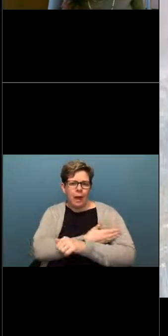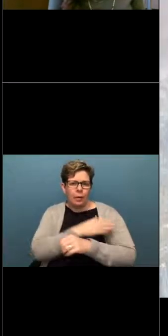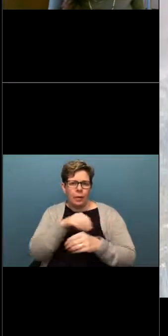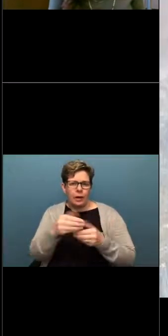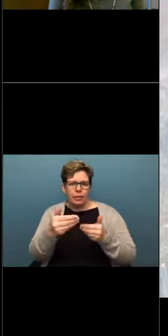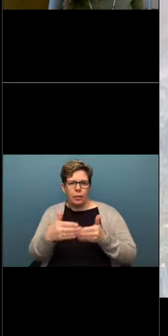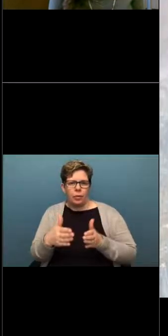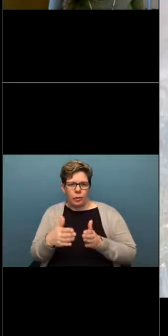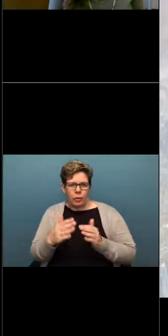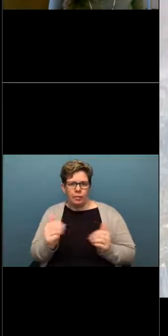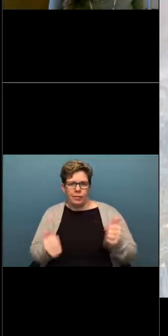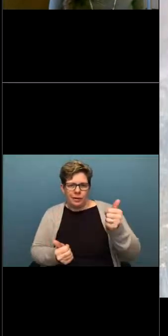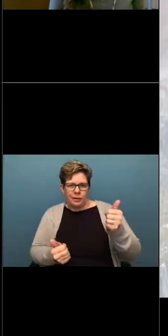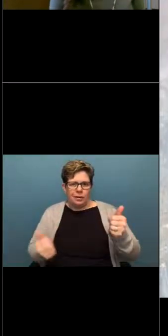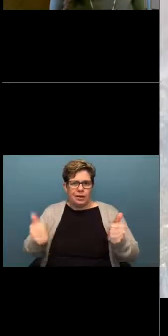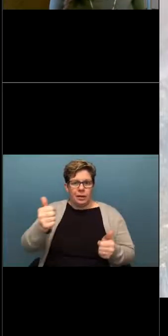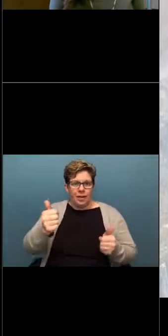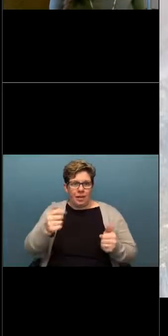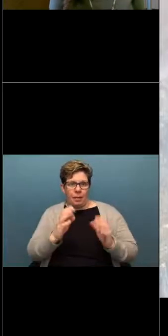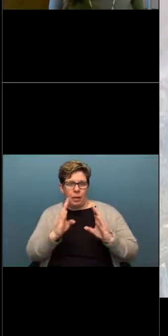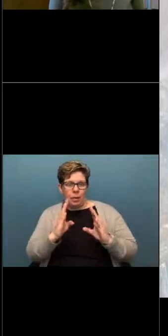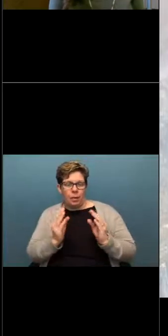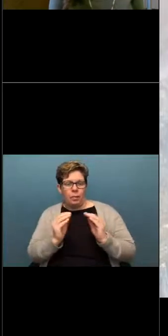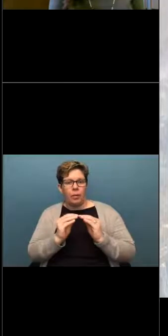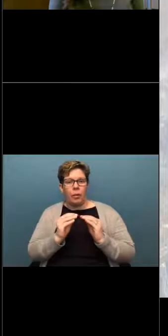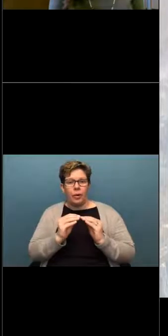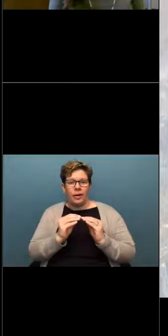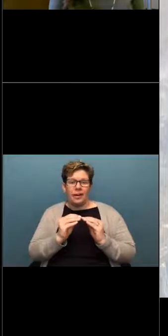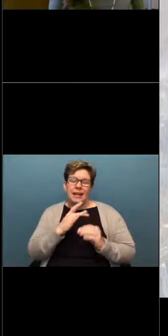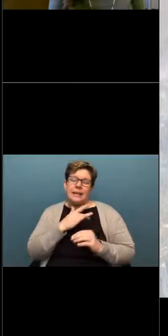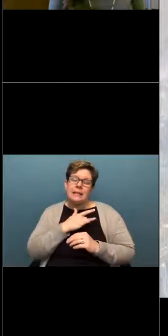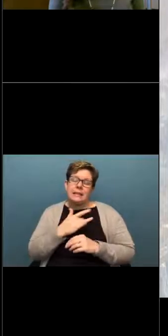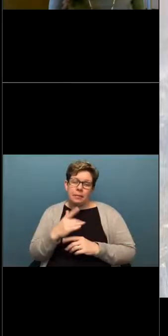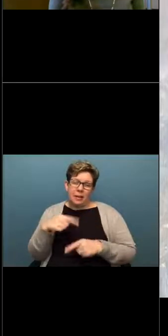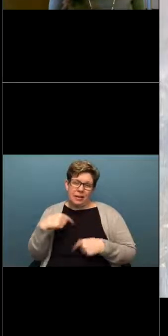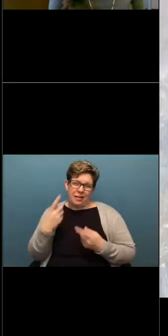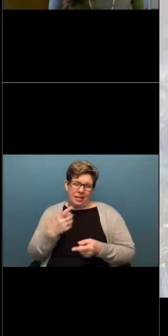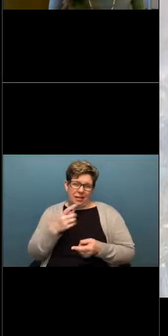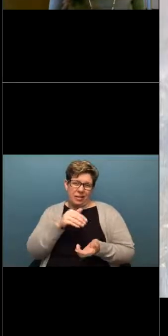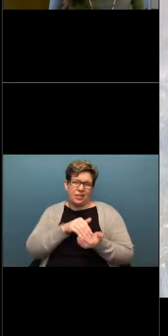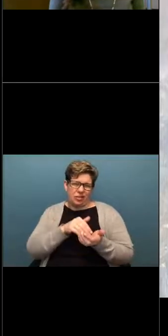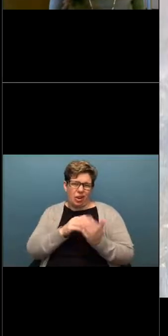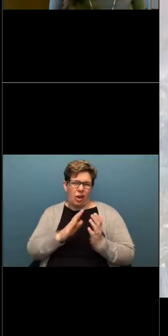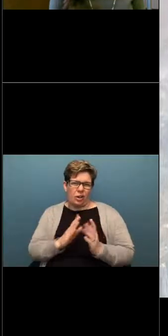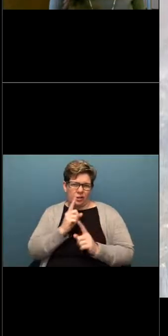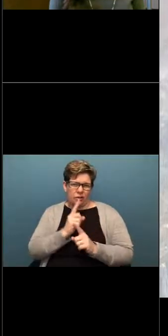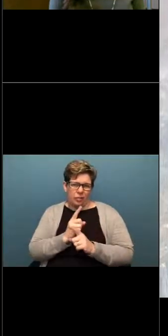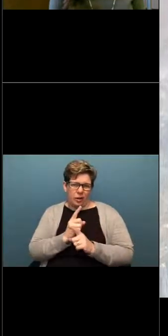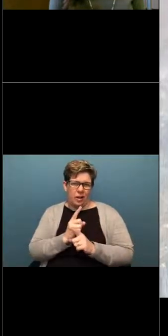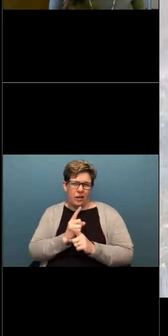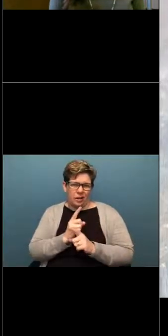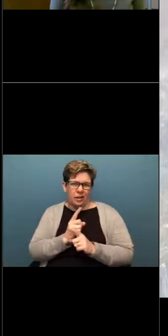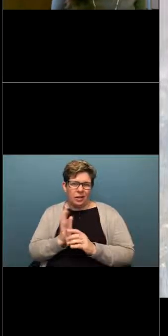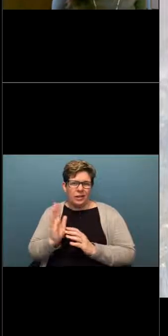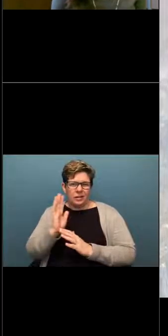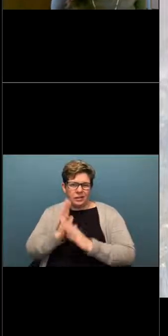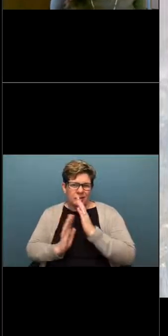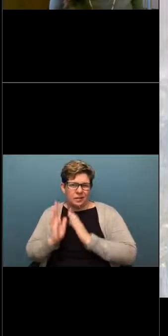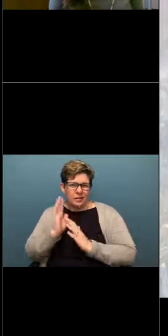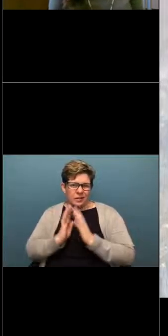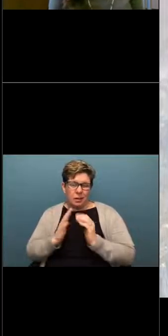again, historically in medicine, that really tended to be physicians. If you go back generations, even